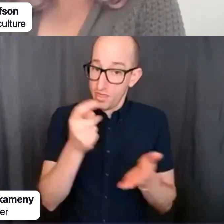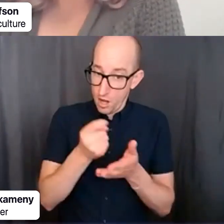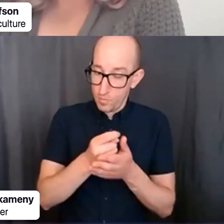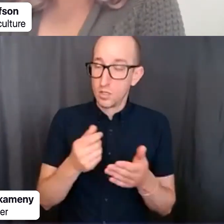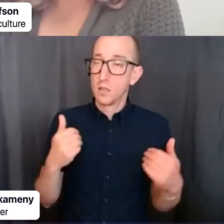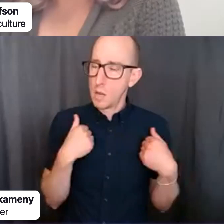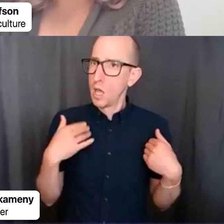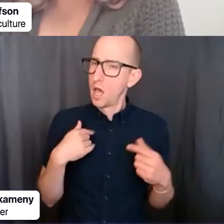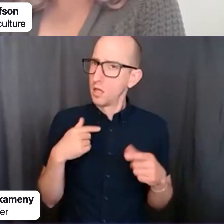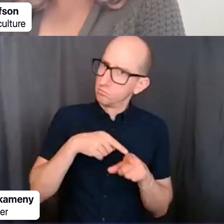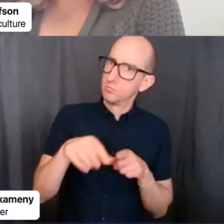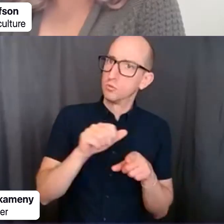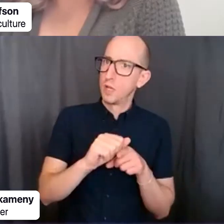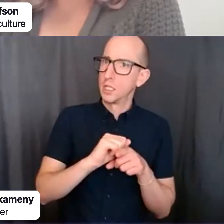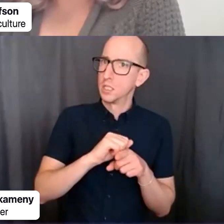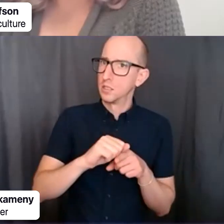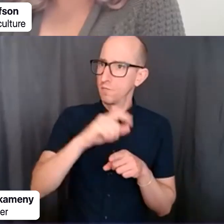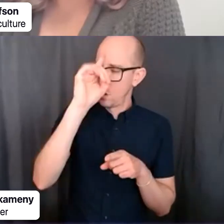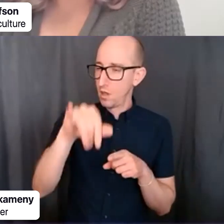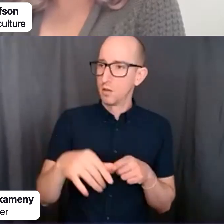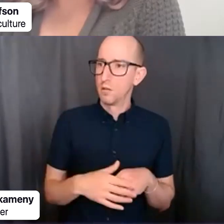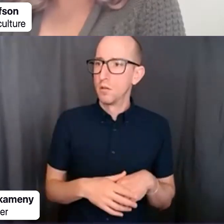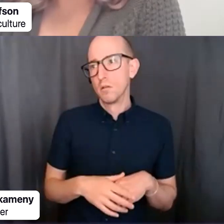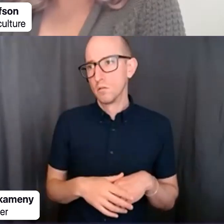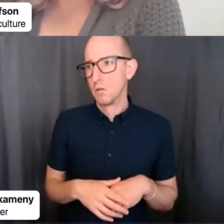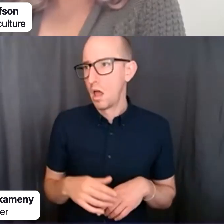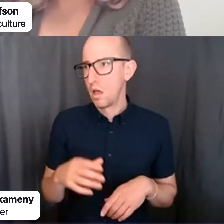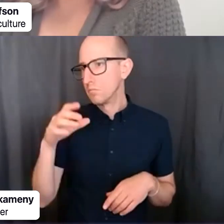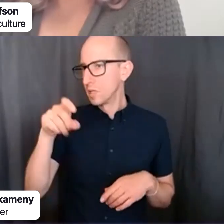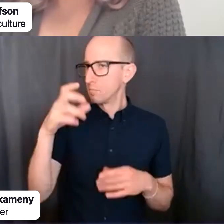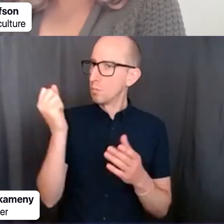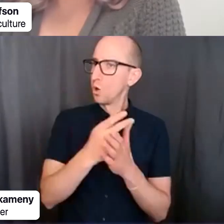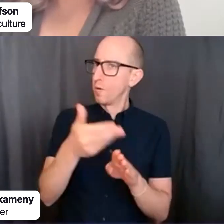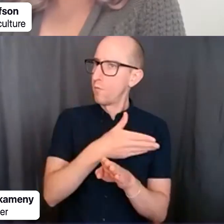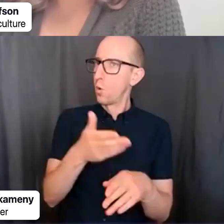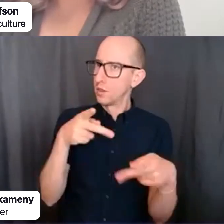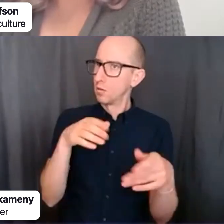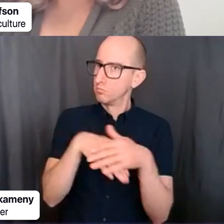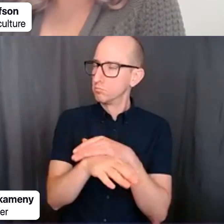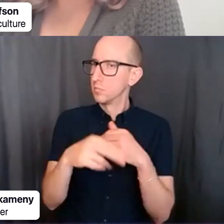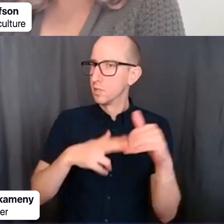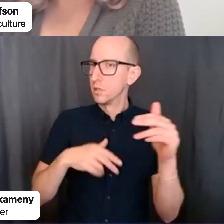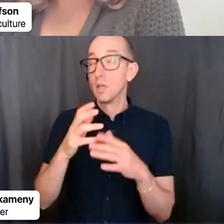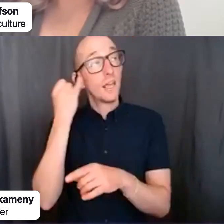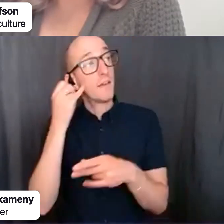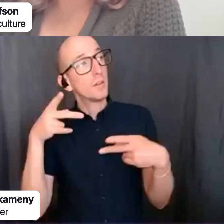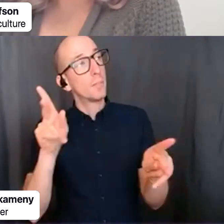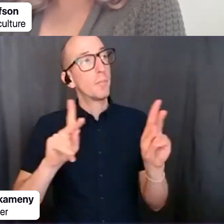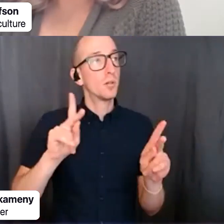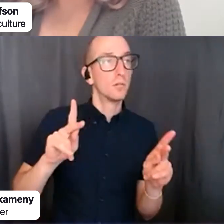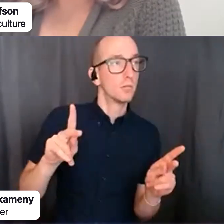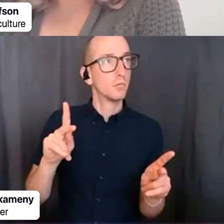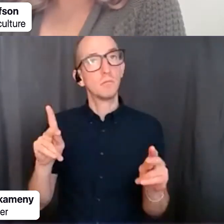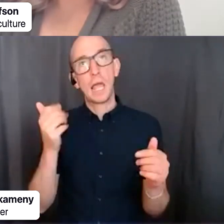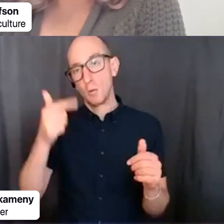letting people walk in with therapy animals, that might kind of change your messaging a little bit. But I think that it's fine, if you had